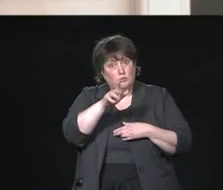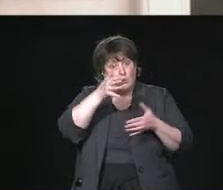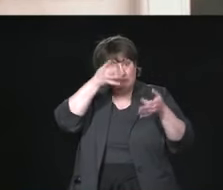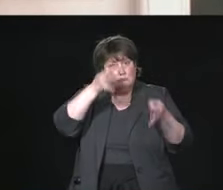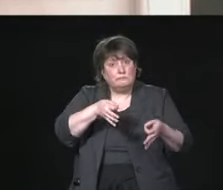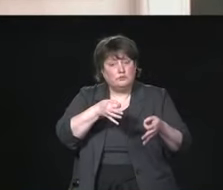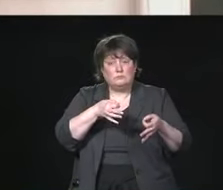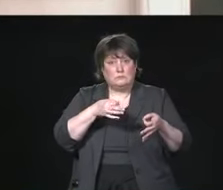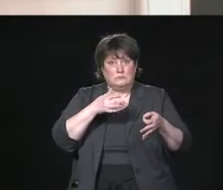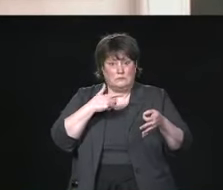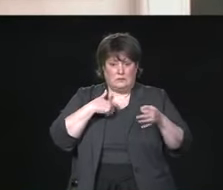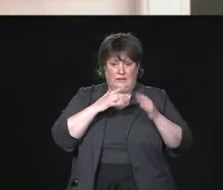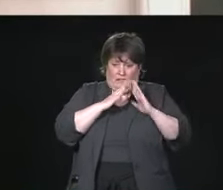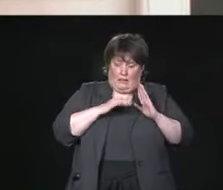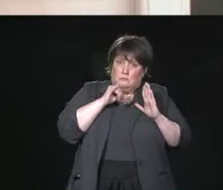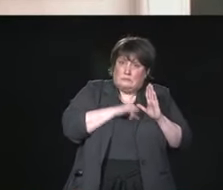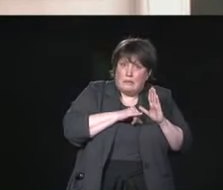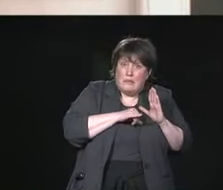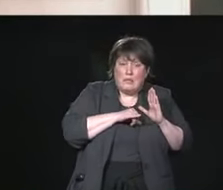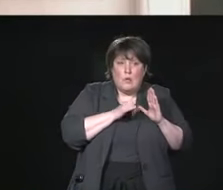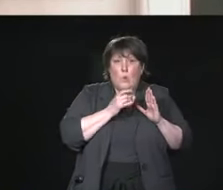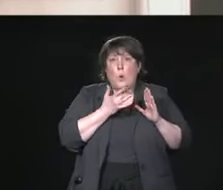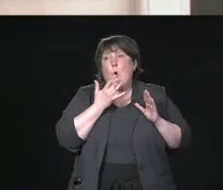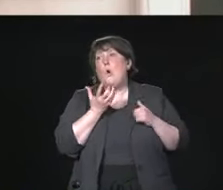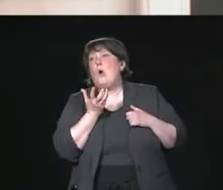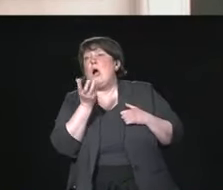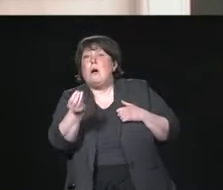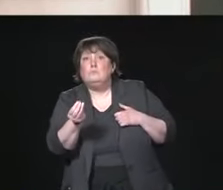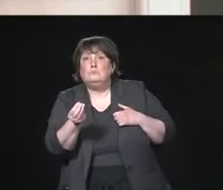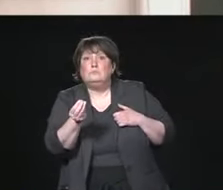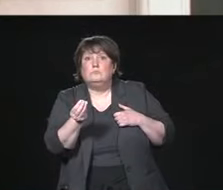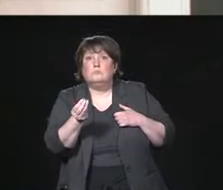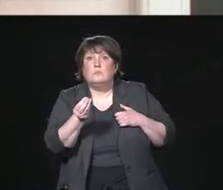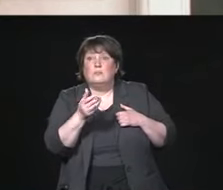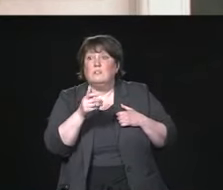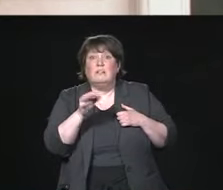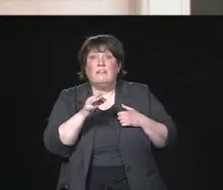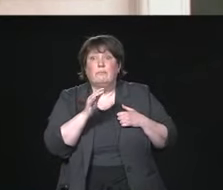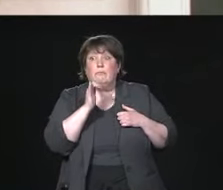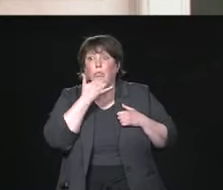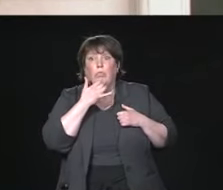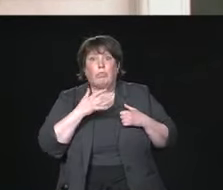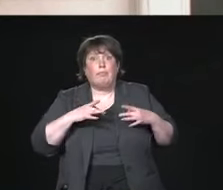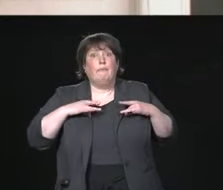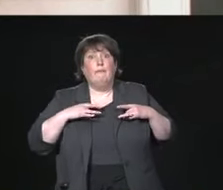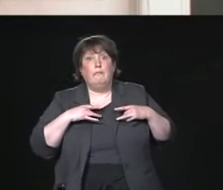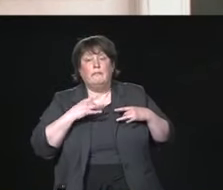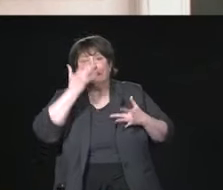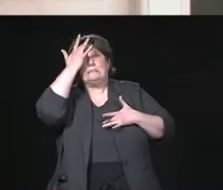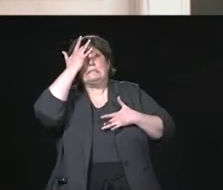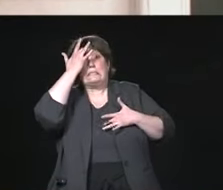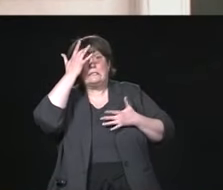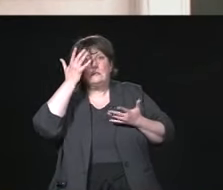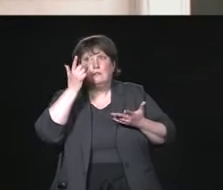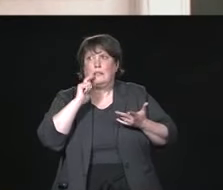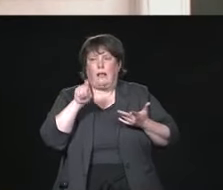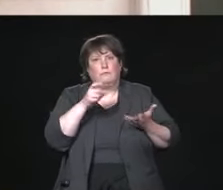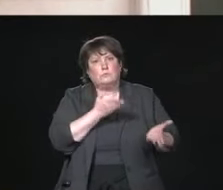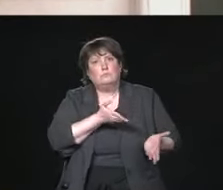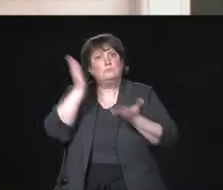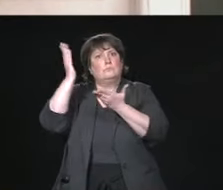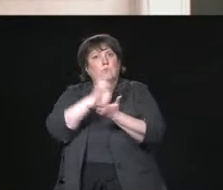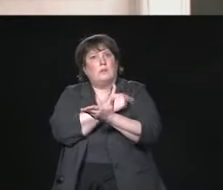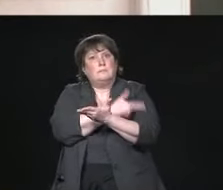home or by going out, are going to have a direct impact on the needs that the